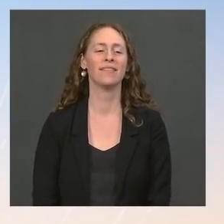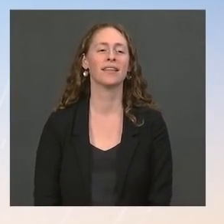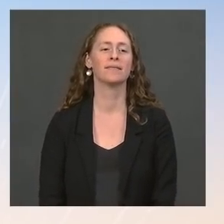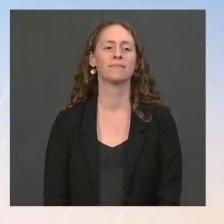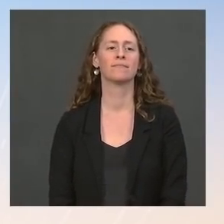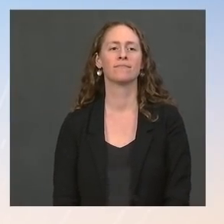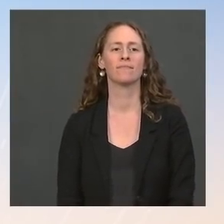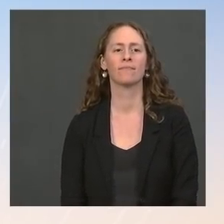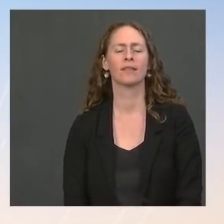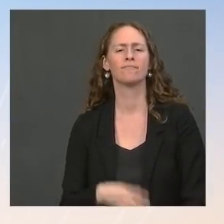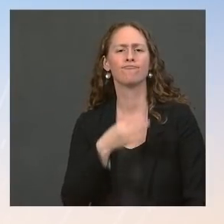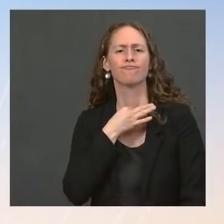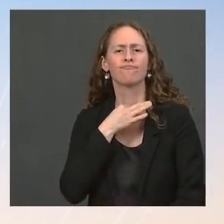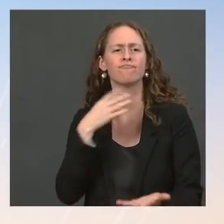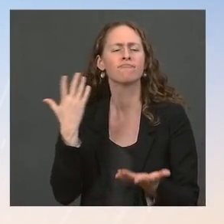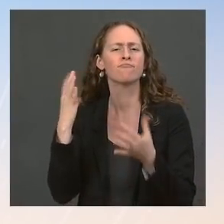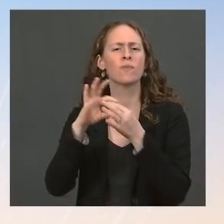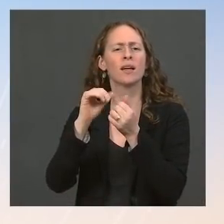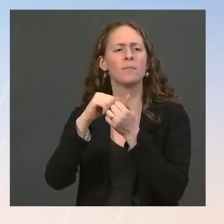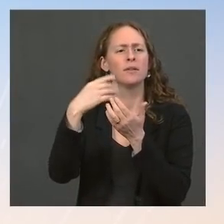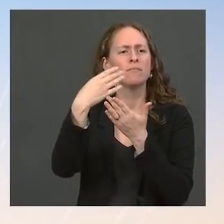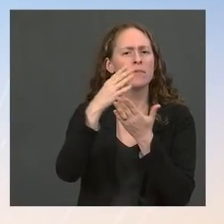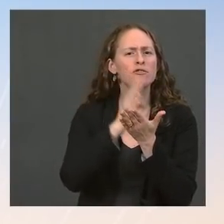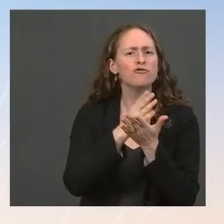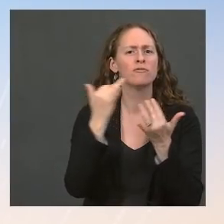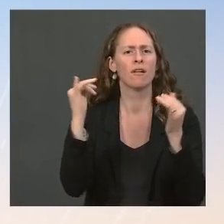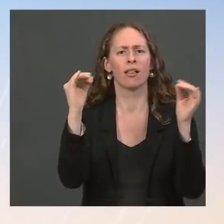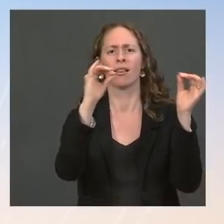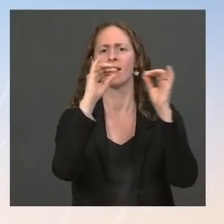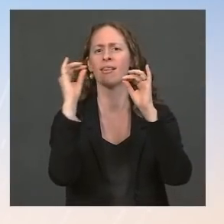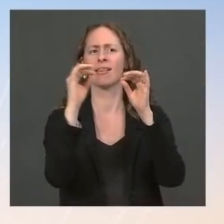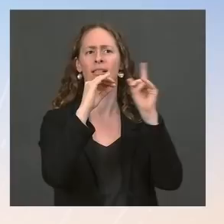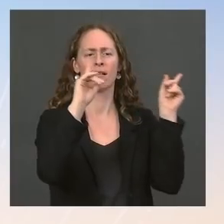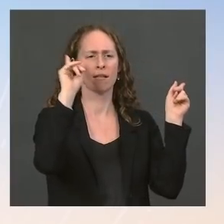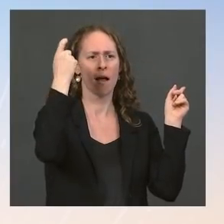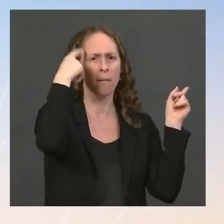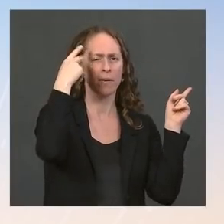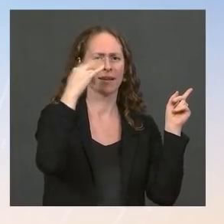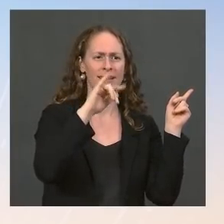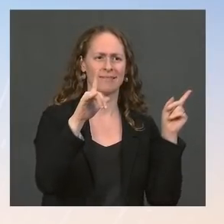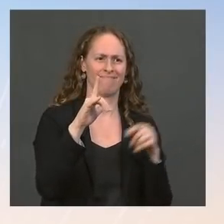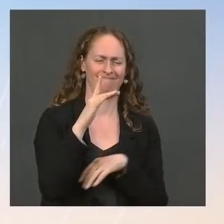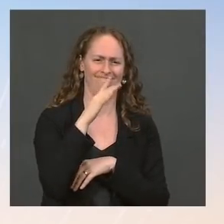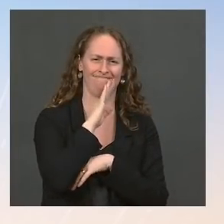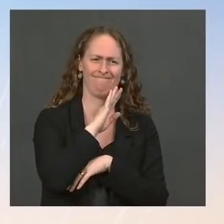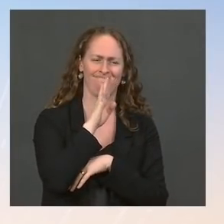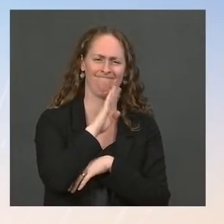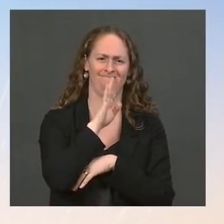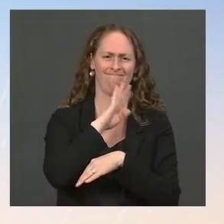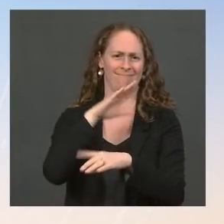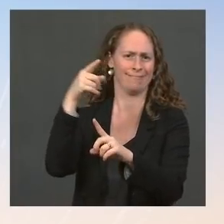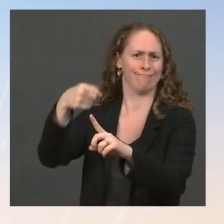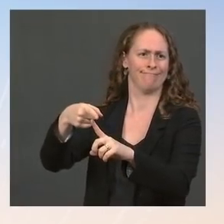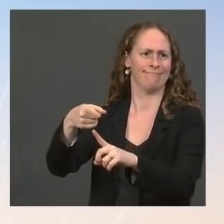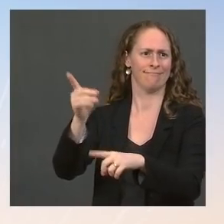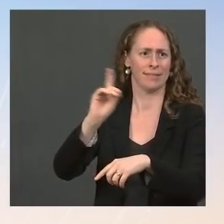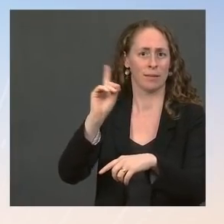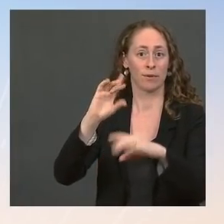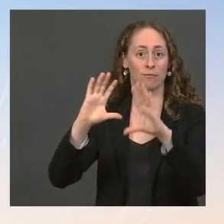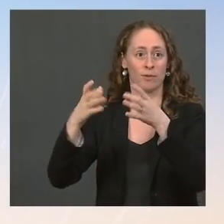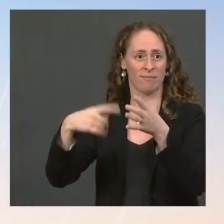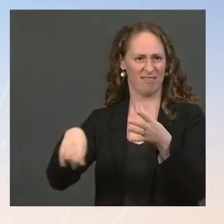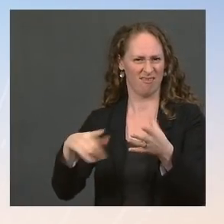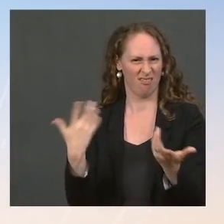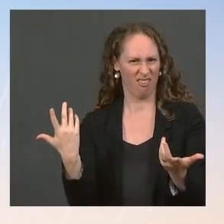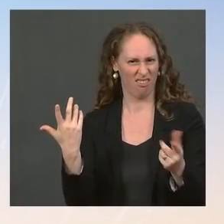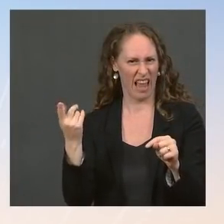obviously ongoing on Capitol Hill. There's a growing frustration among some Democrats, particularly those in the House, about what they consider the president's lack of outreach.